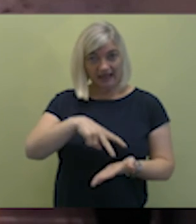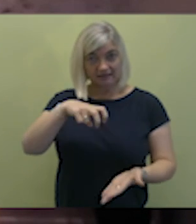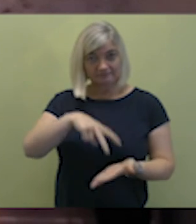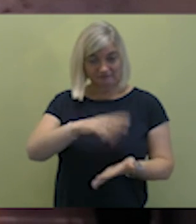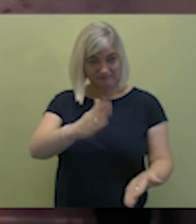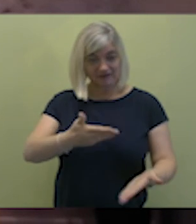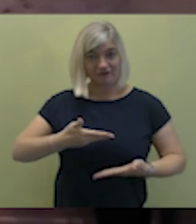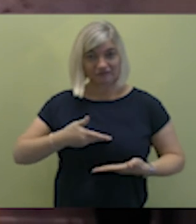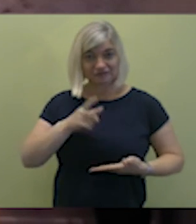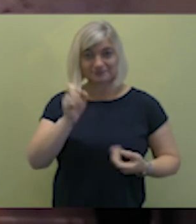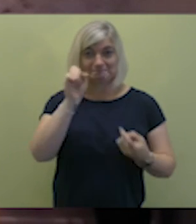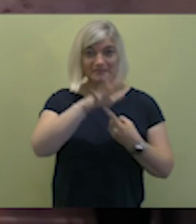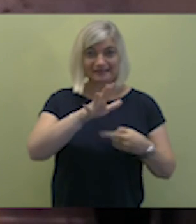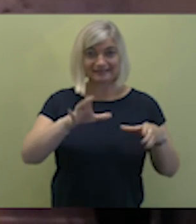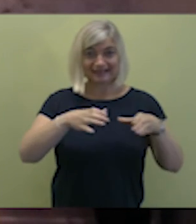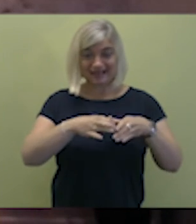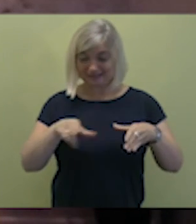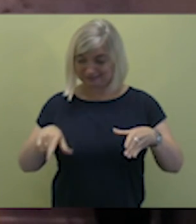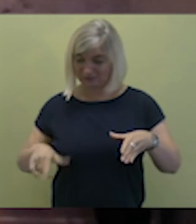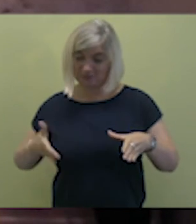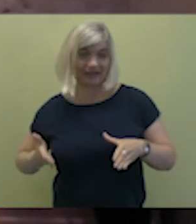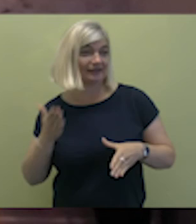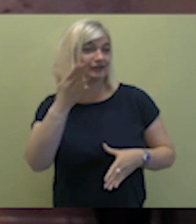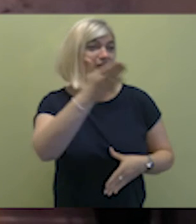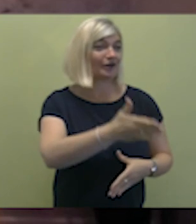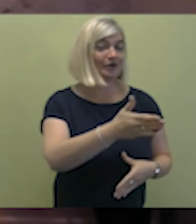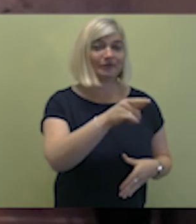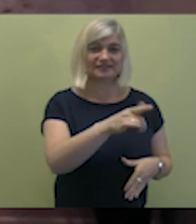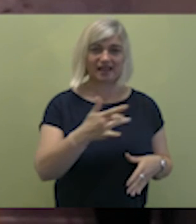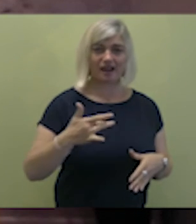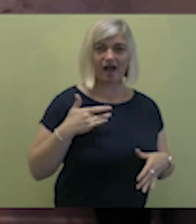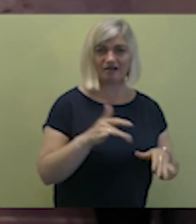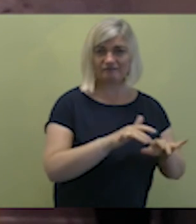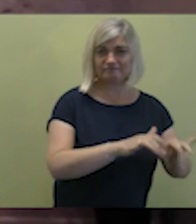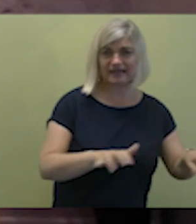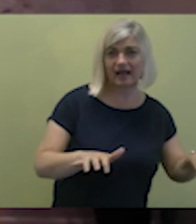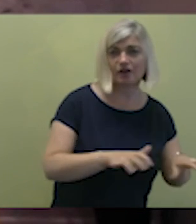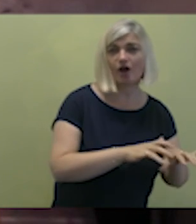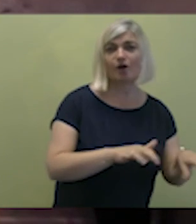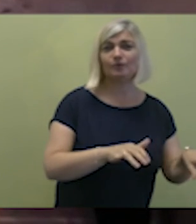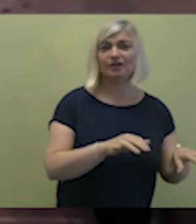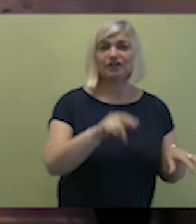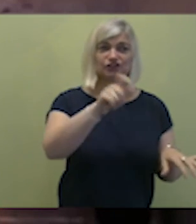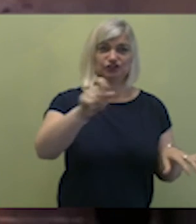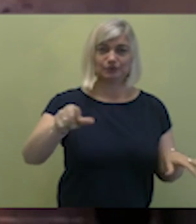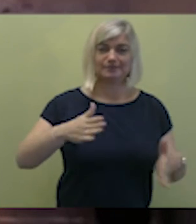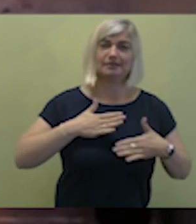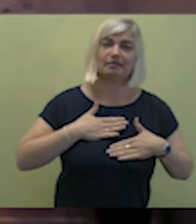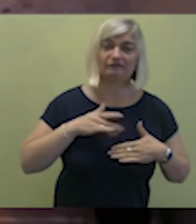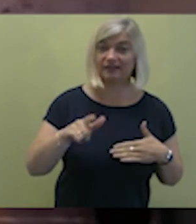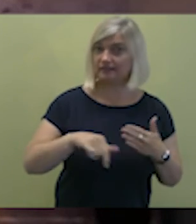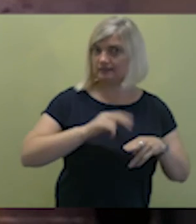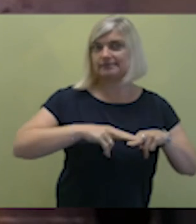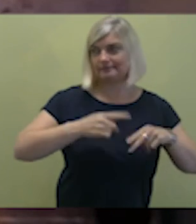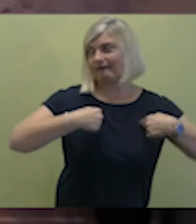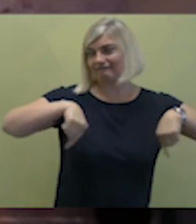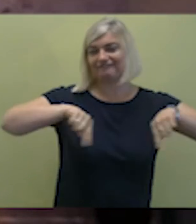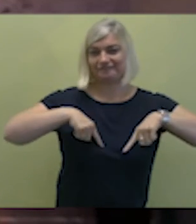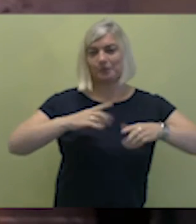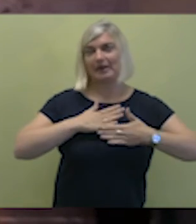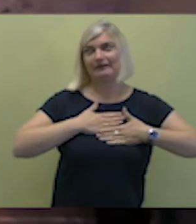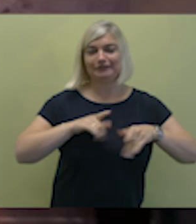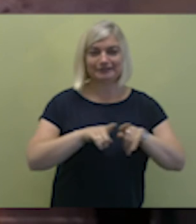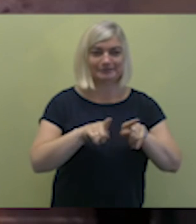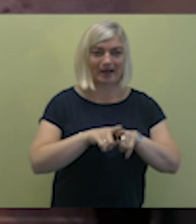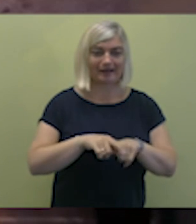have a nice masterclass with a Birmingham Royal Ballet professional with live piano, and students love it, so did staff. We can't